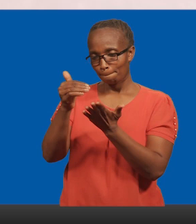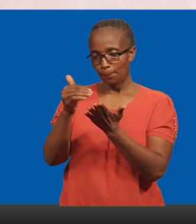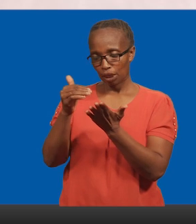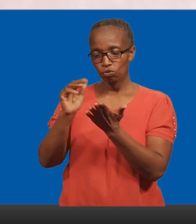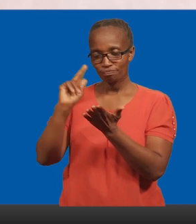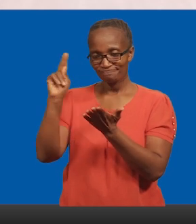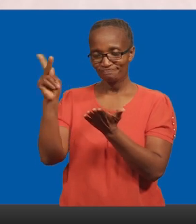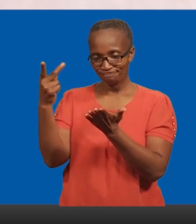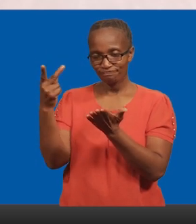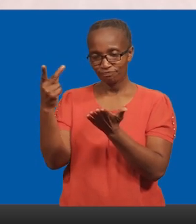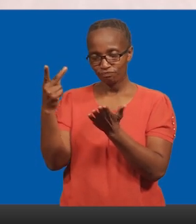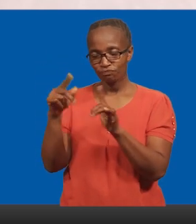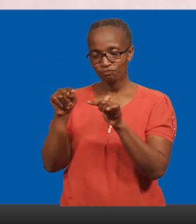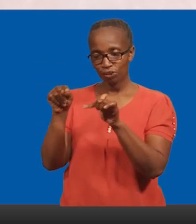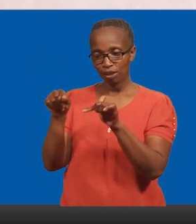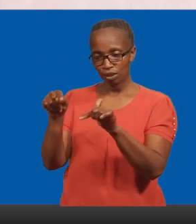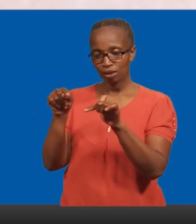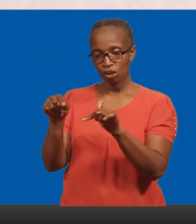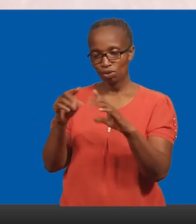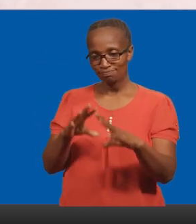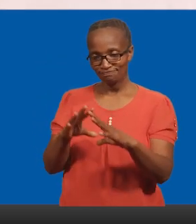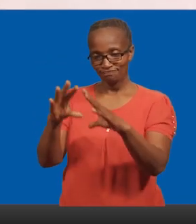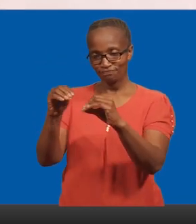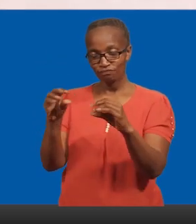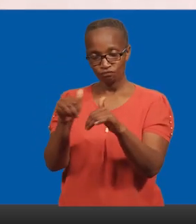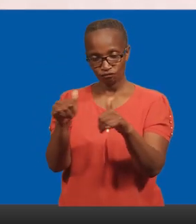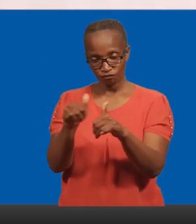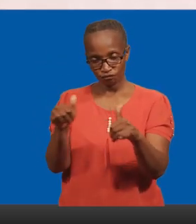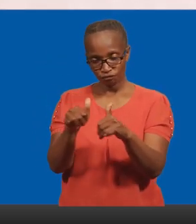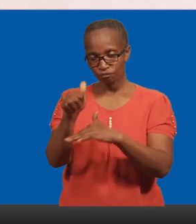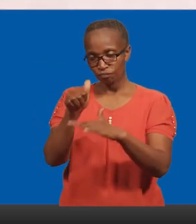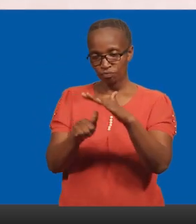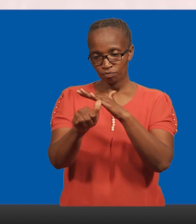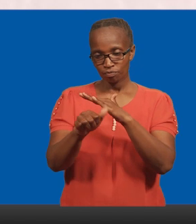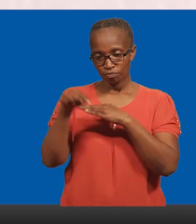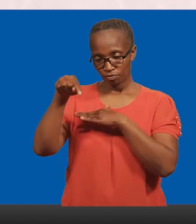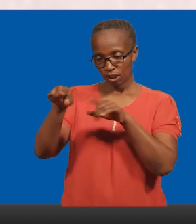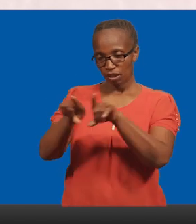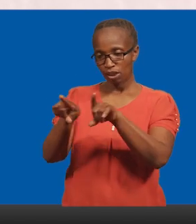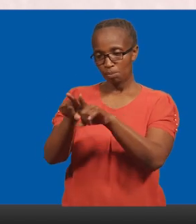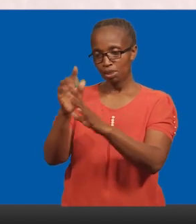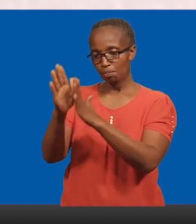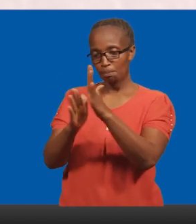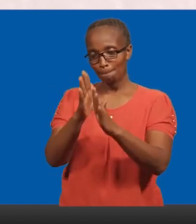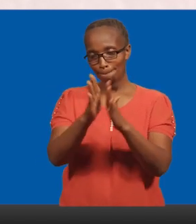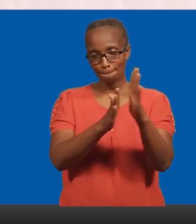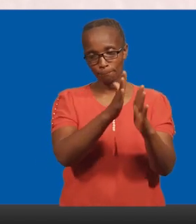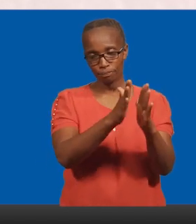Kenya. And that has gone very well. Under this plan,